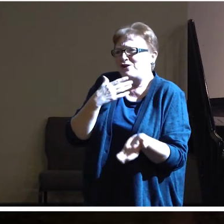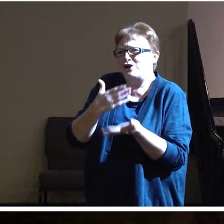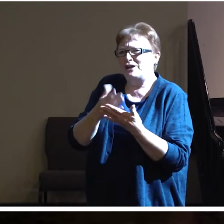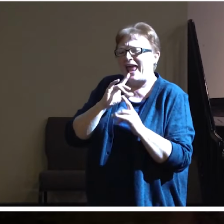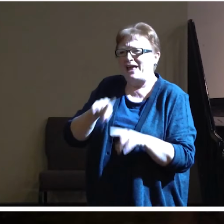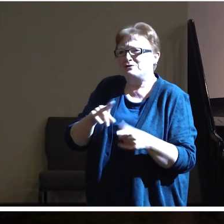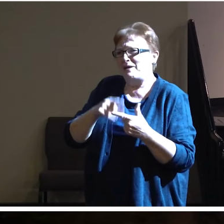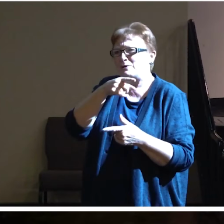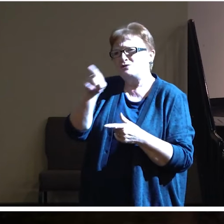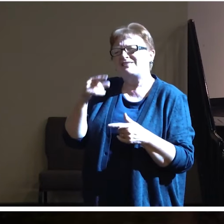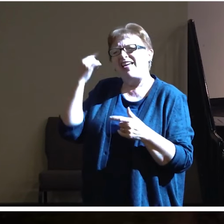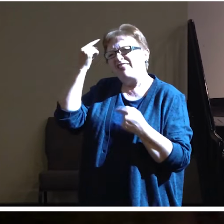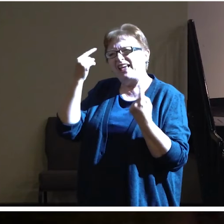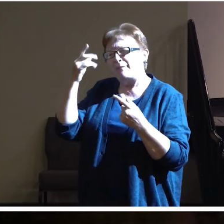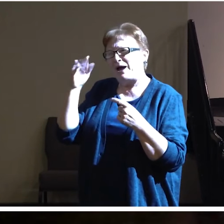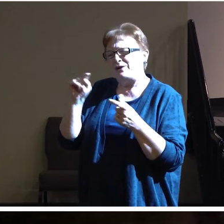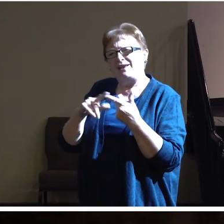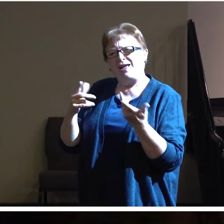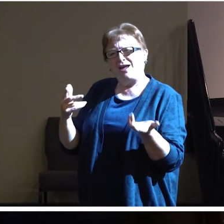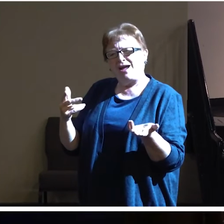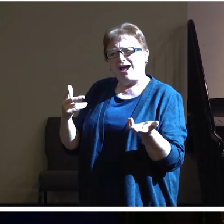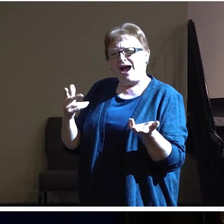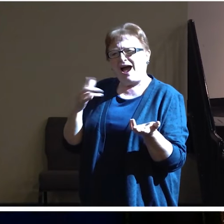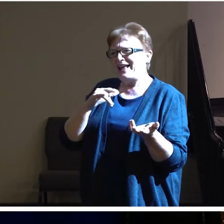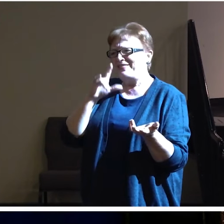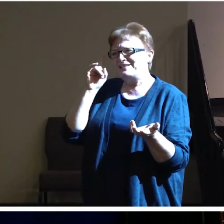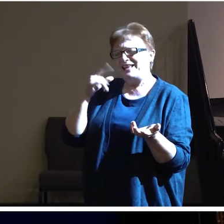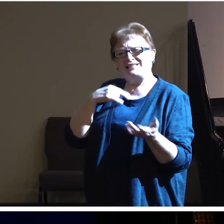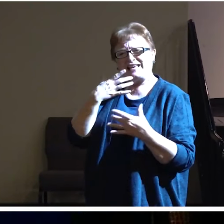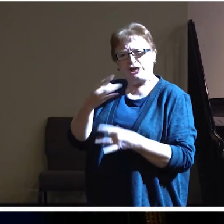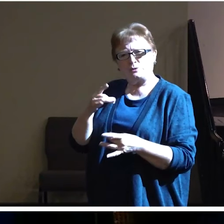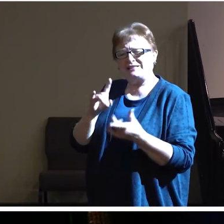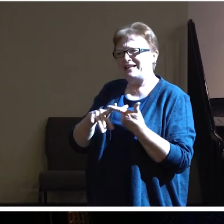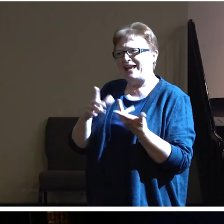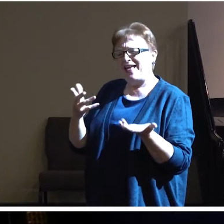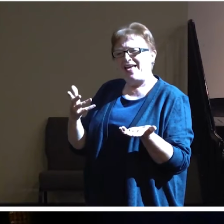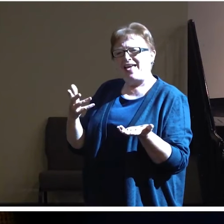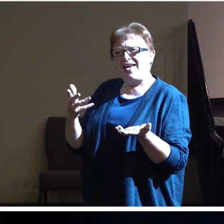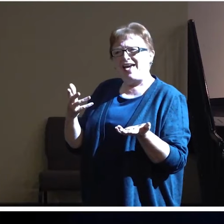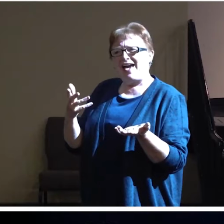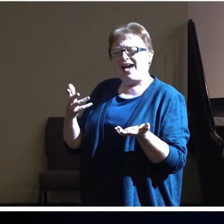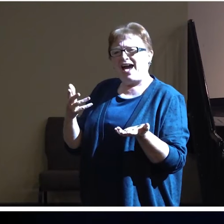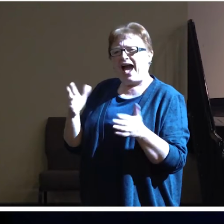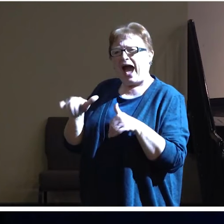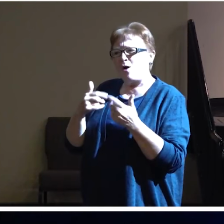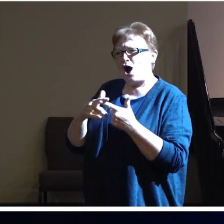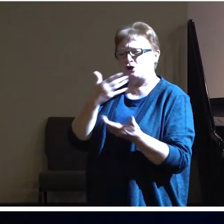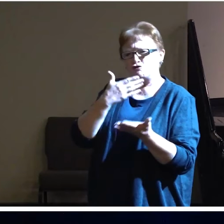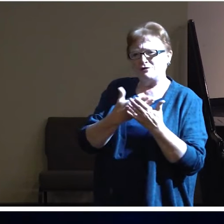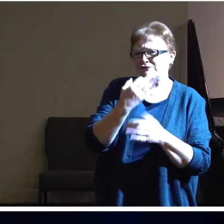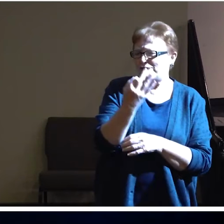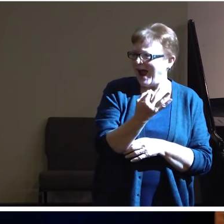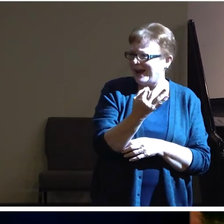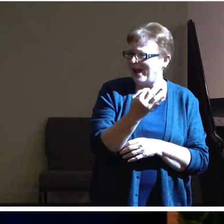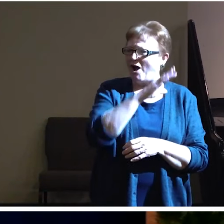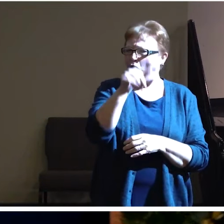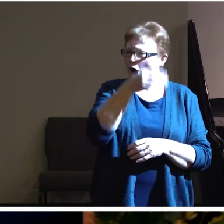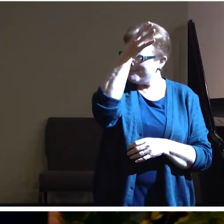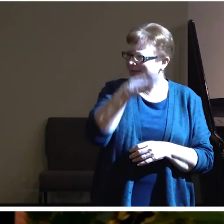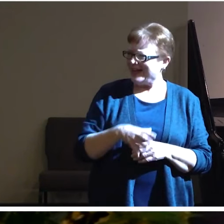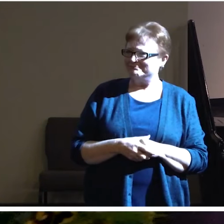you, but you can maybe meditate upon it and help me with this. I just find it fascinating and interesting that on Good Friday, it was